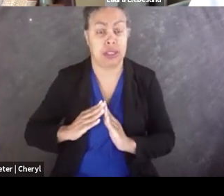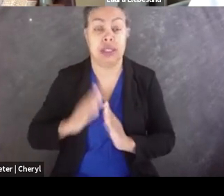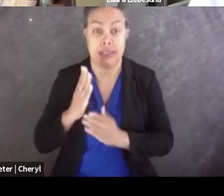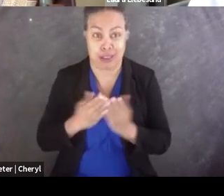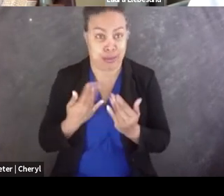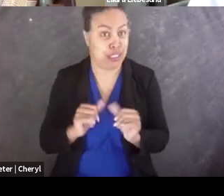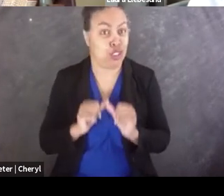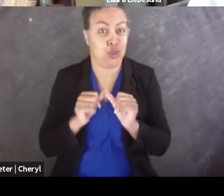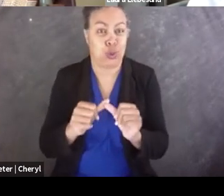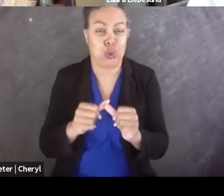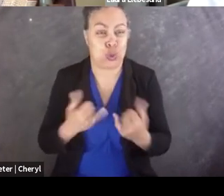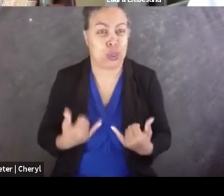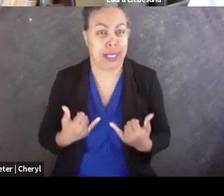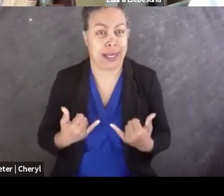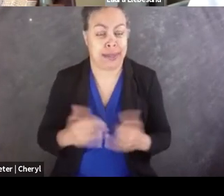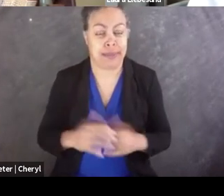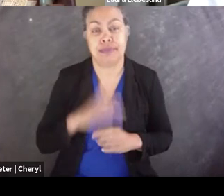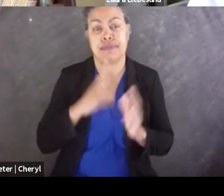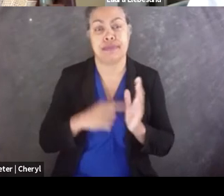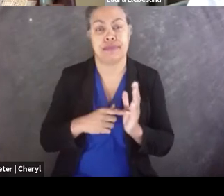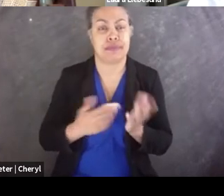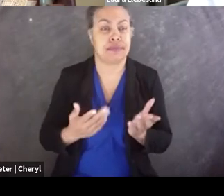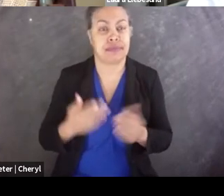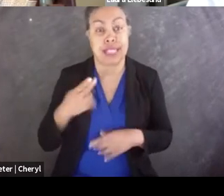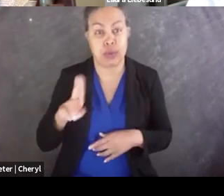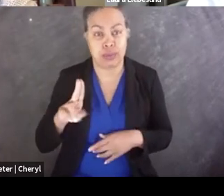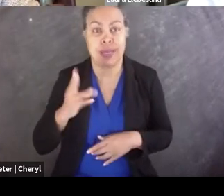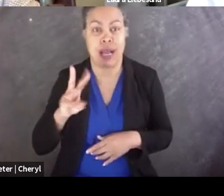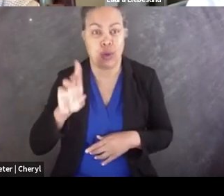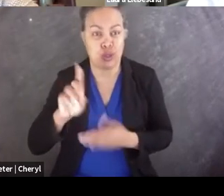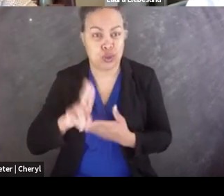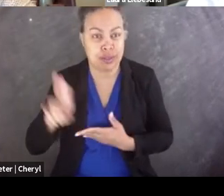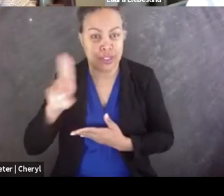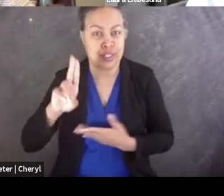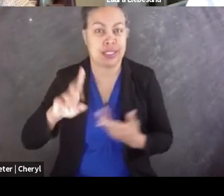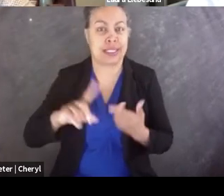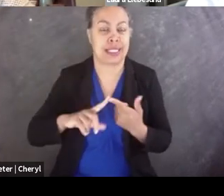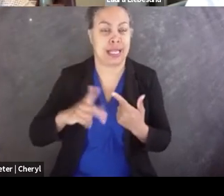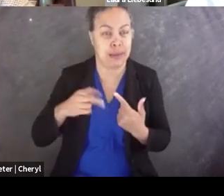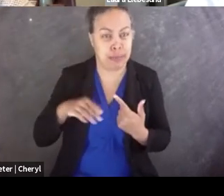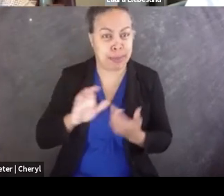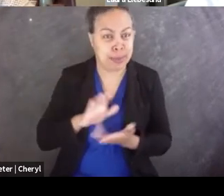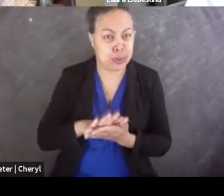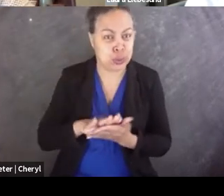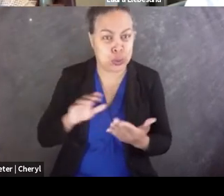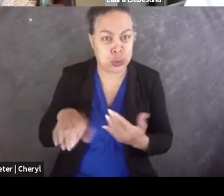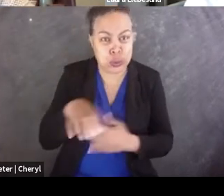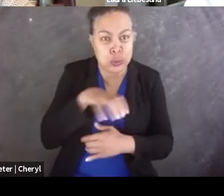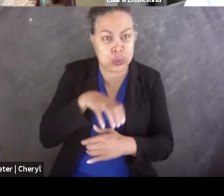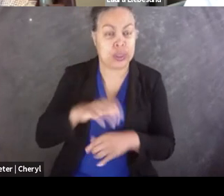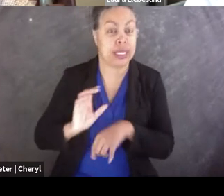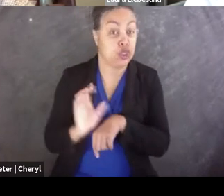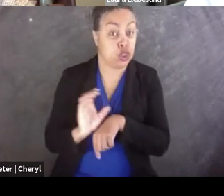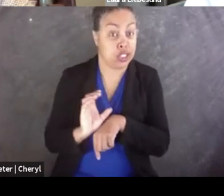city. So you had institutions like Howard University, public schools,